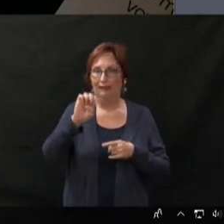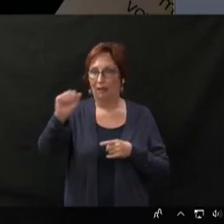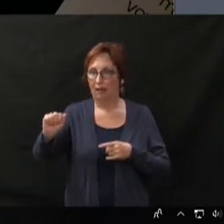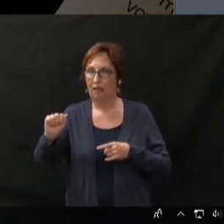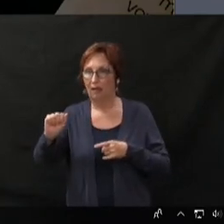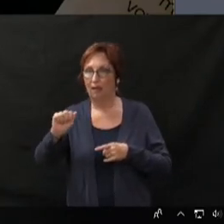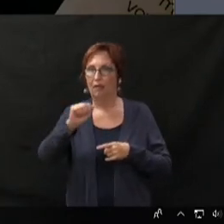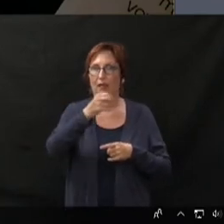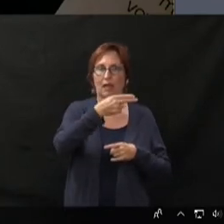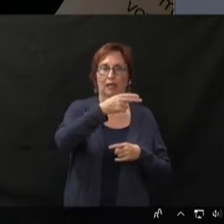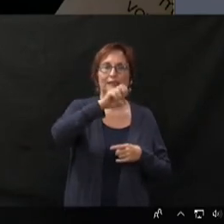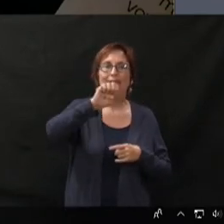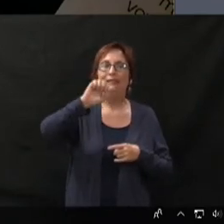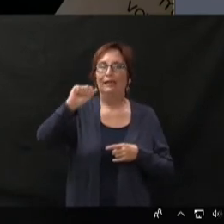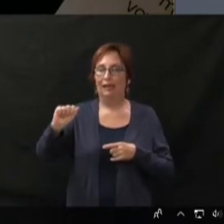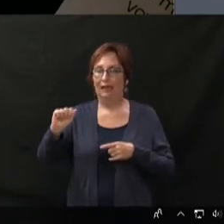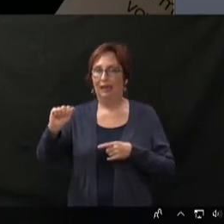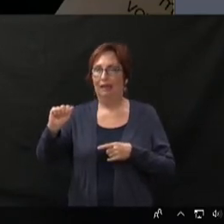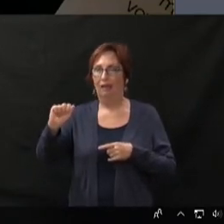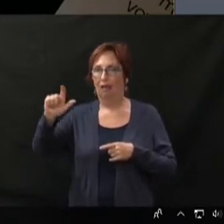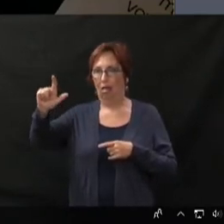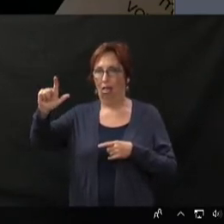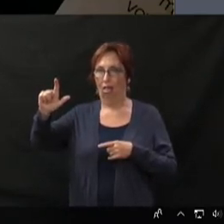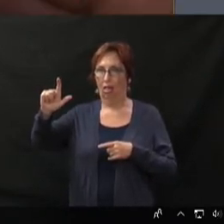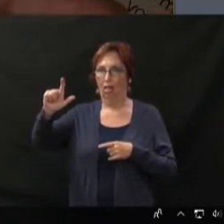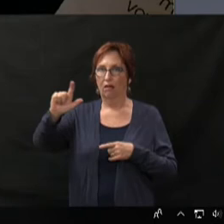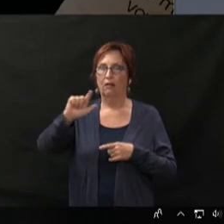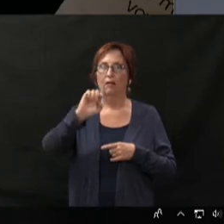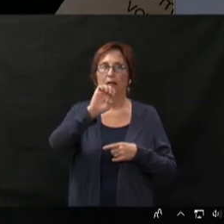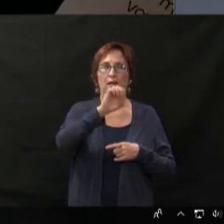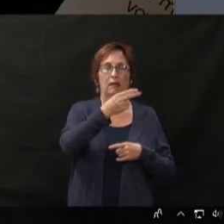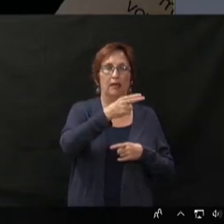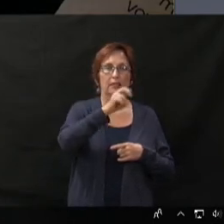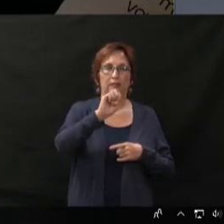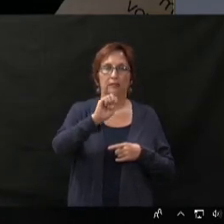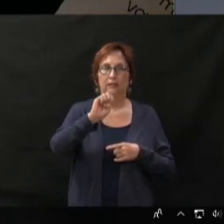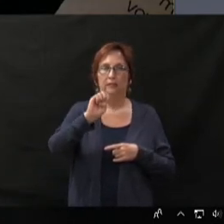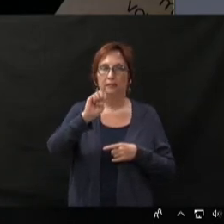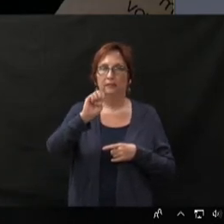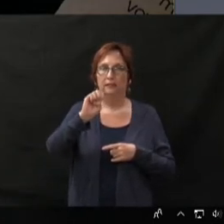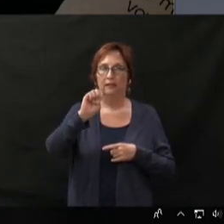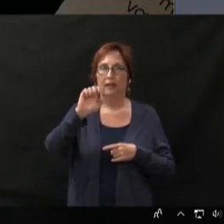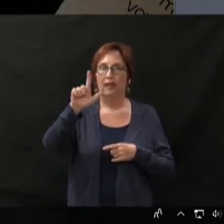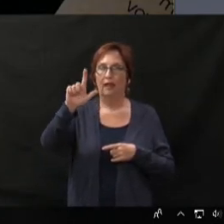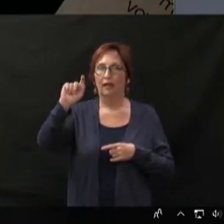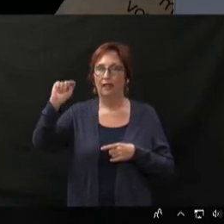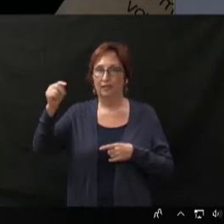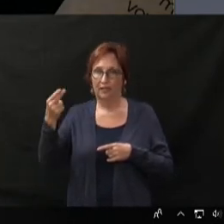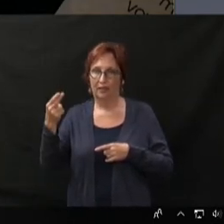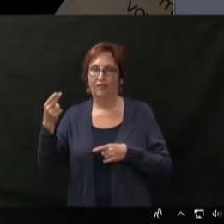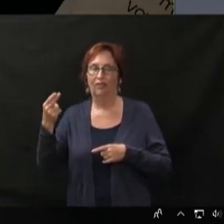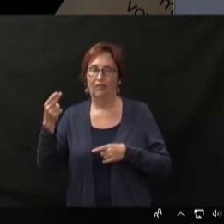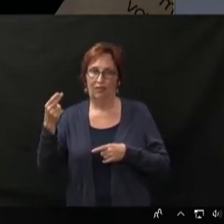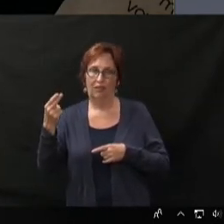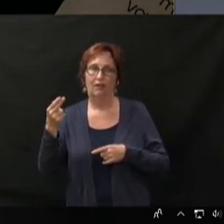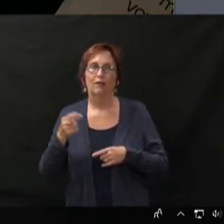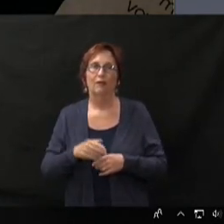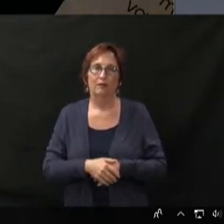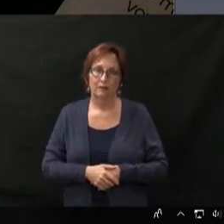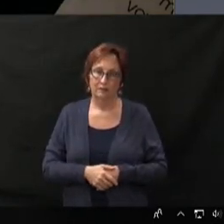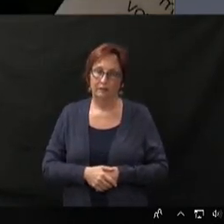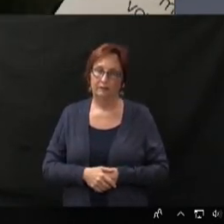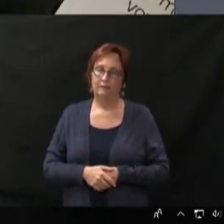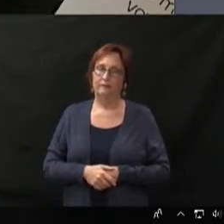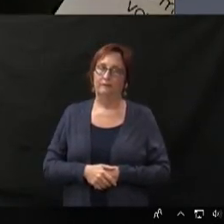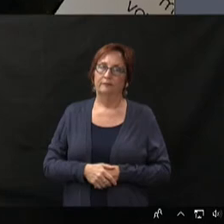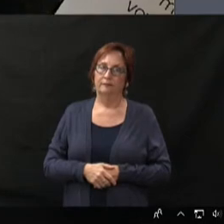Heal, and heal and health is an example of that. So it's another way to spell a short vowel